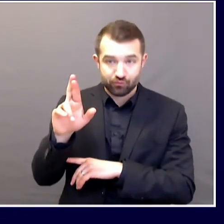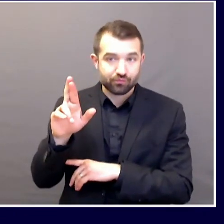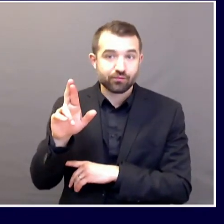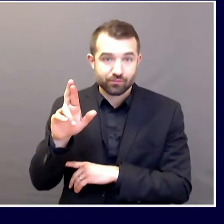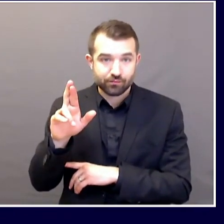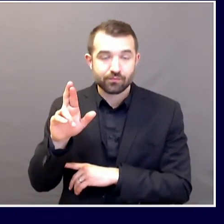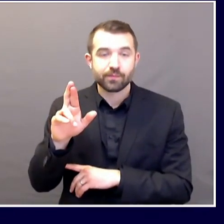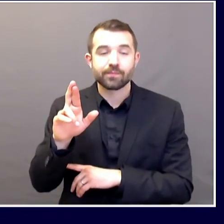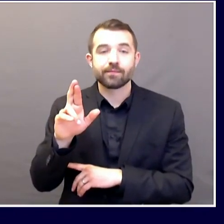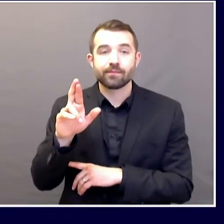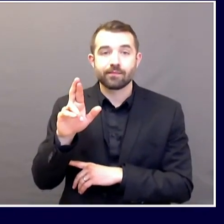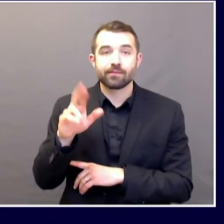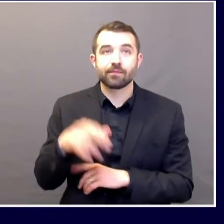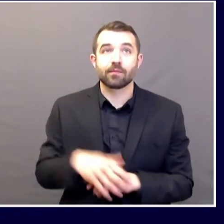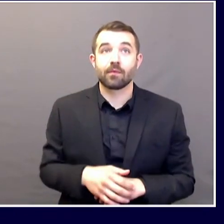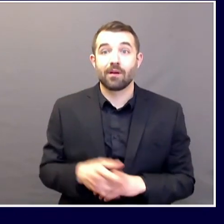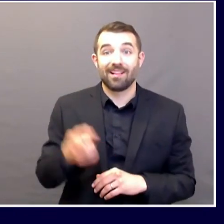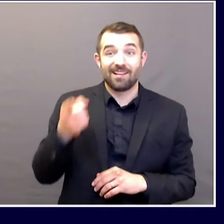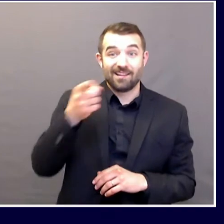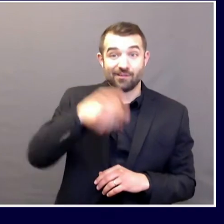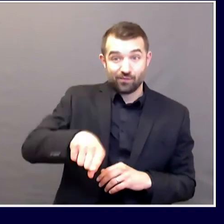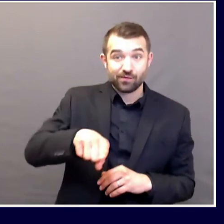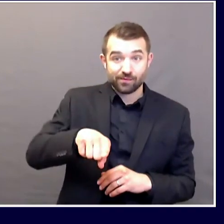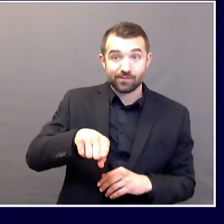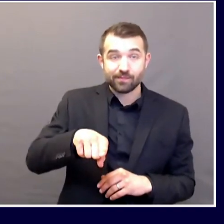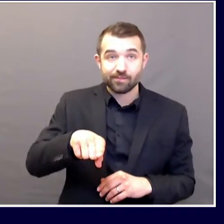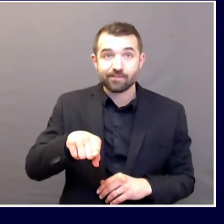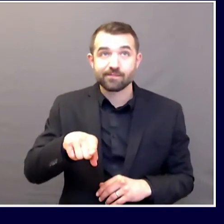week, Maine will be receiving only